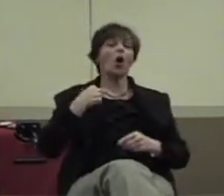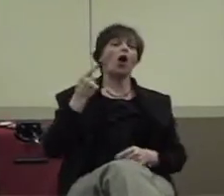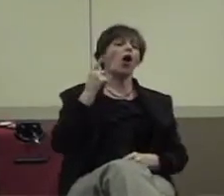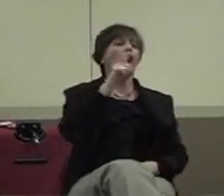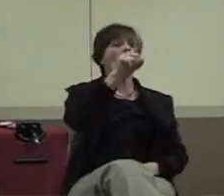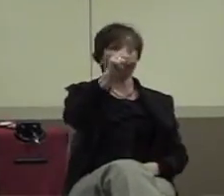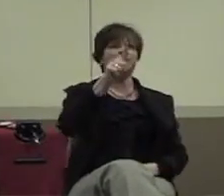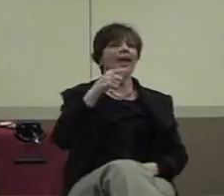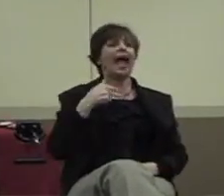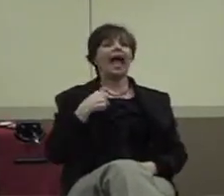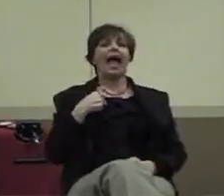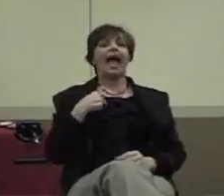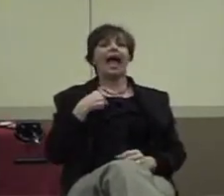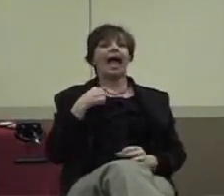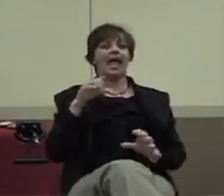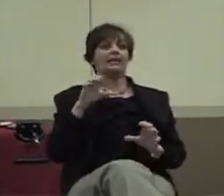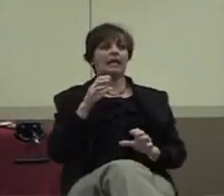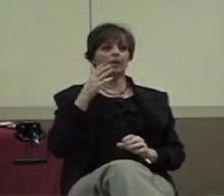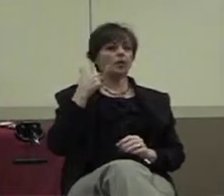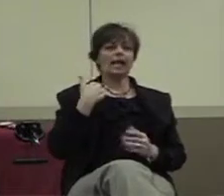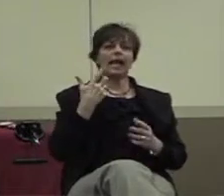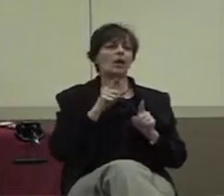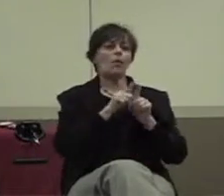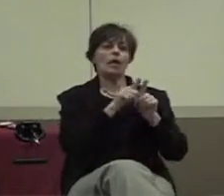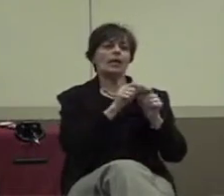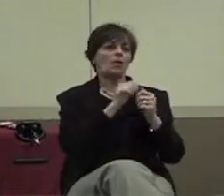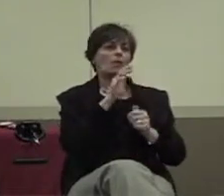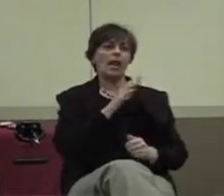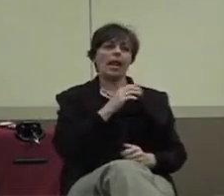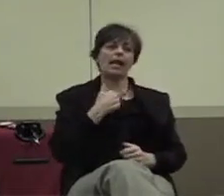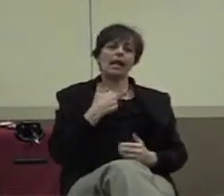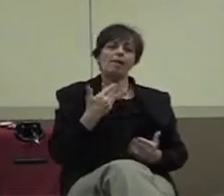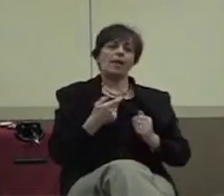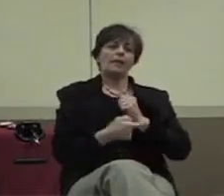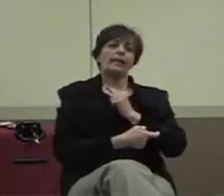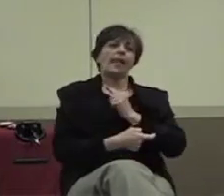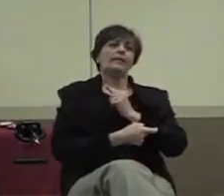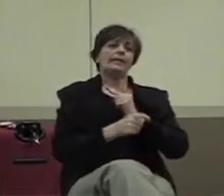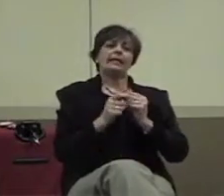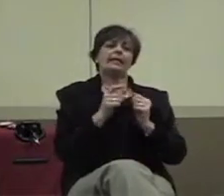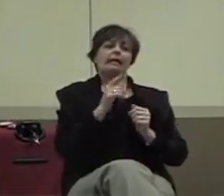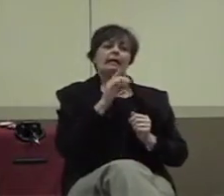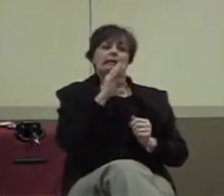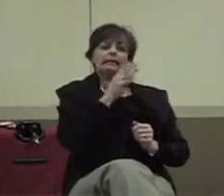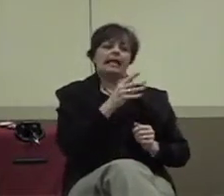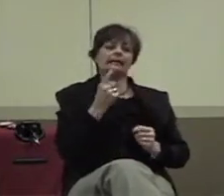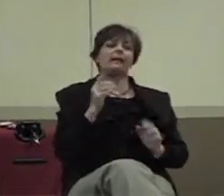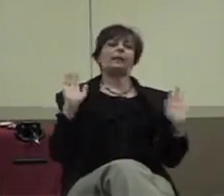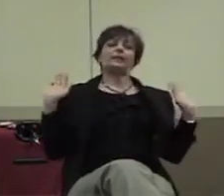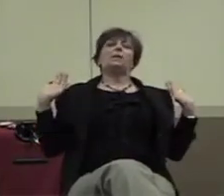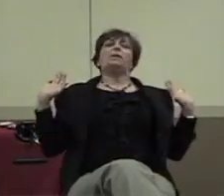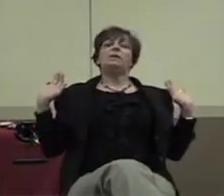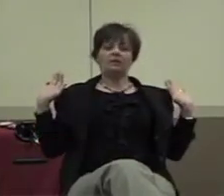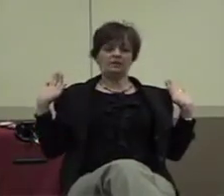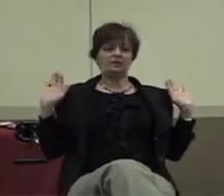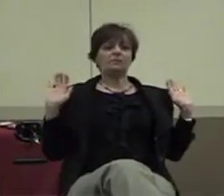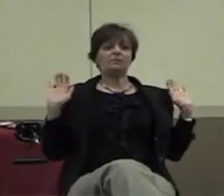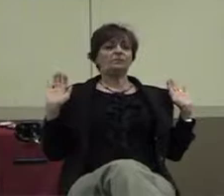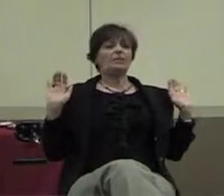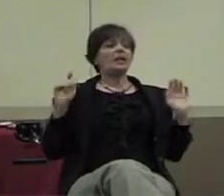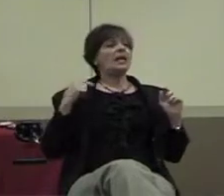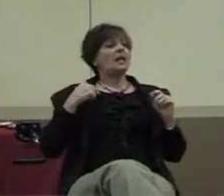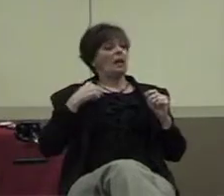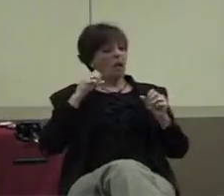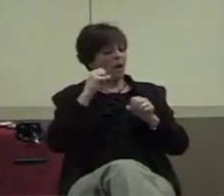wouldn't walk in with this lady, because I might be tempted to say something. See, I chose to let that lady make me mad. She didn't really make me